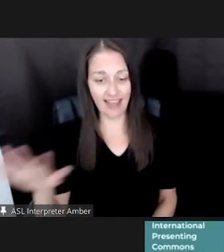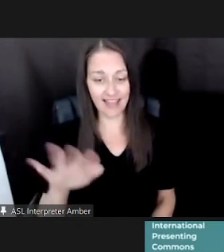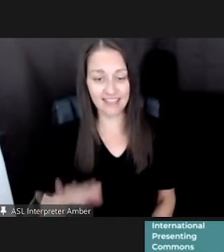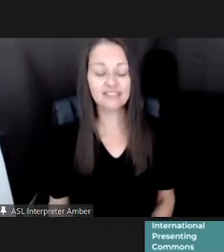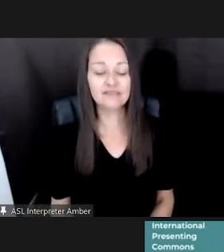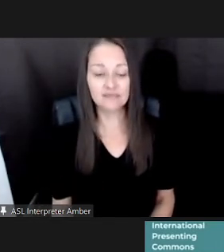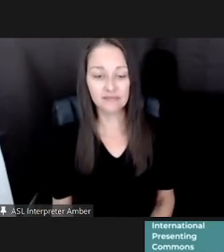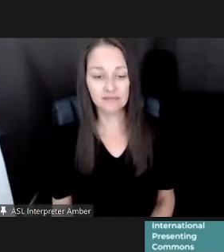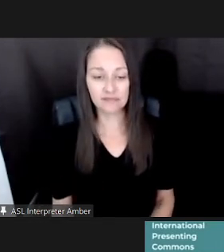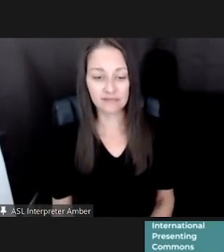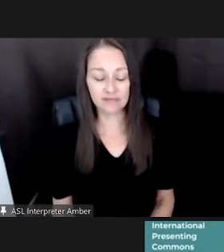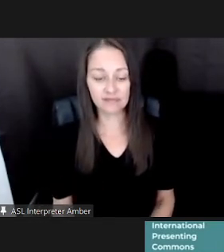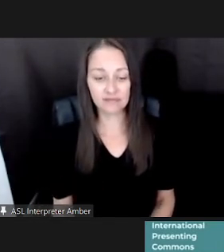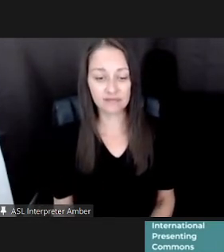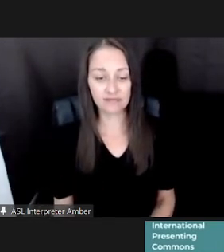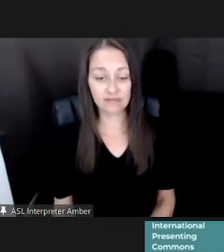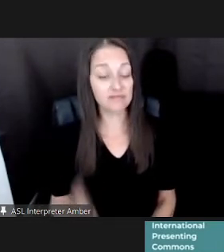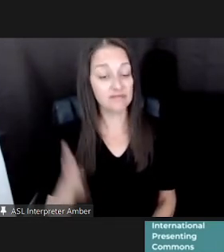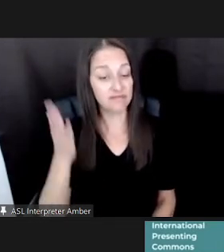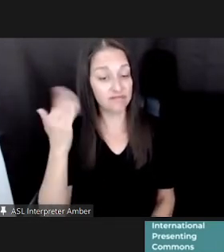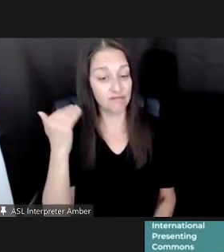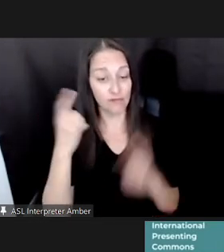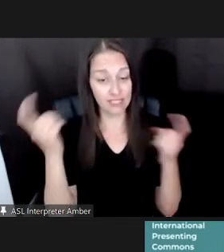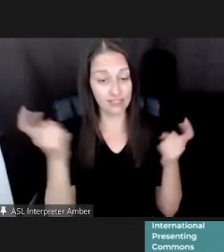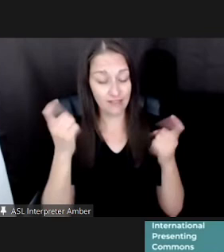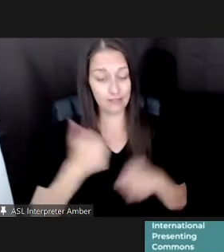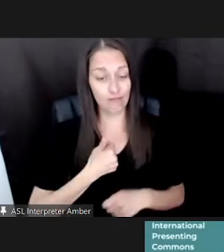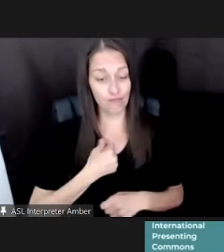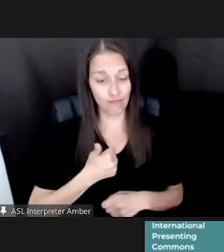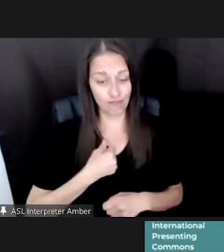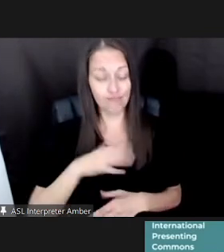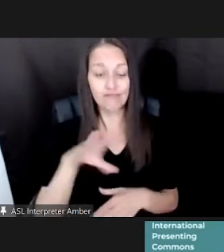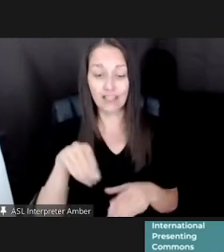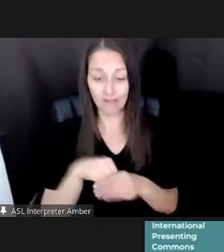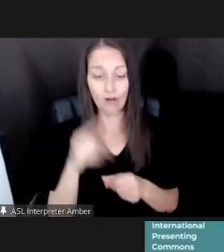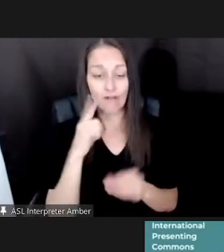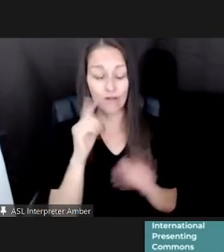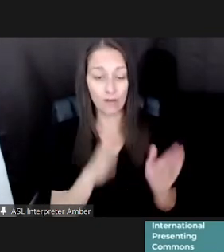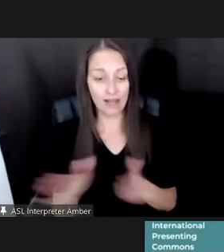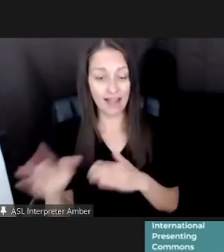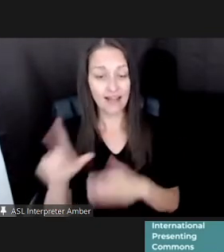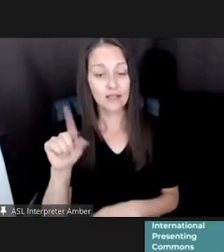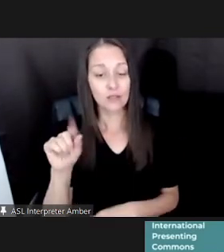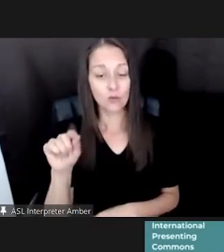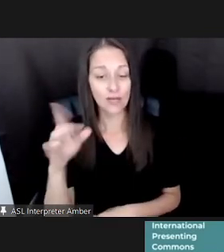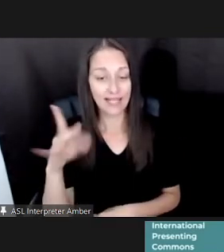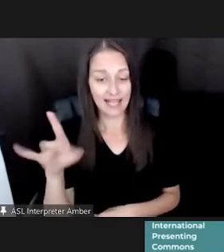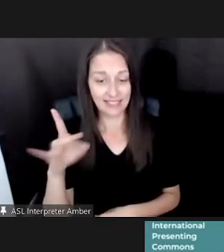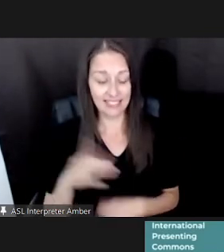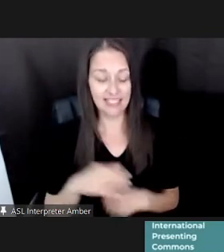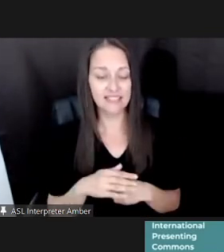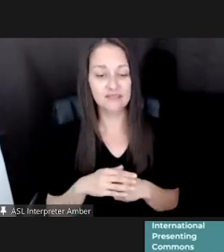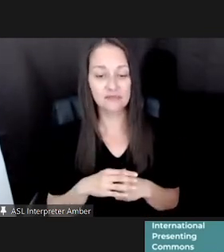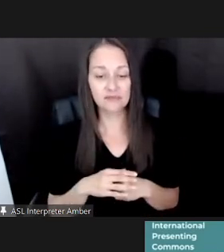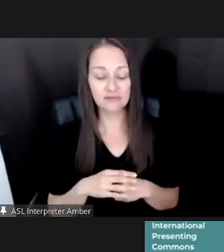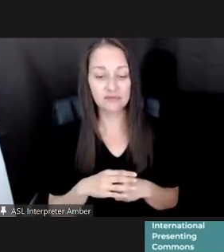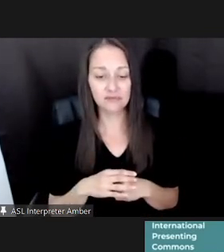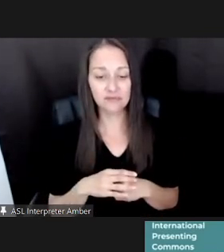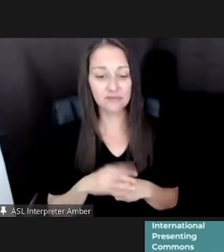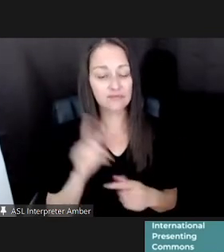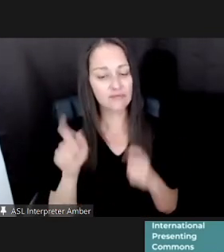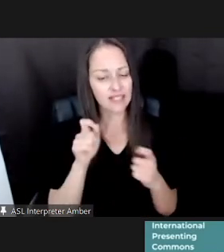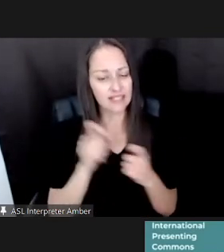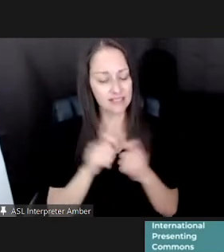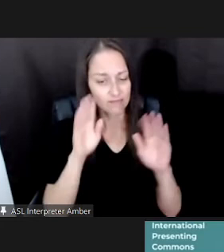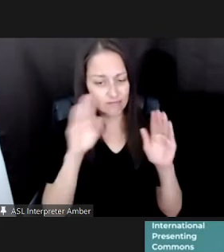But the last festival I was involved in planning in 2018 was specifically focused on connections